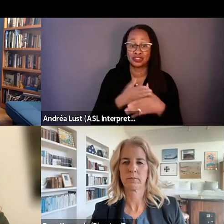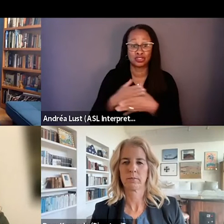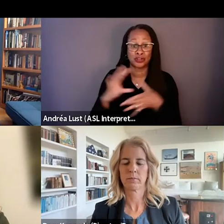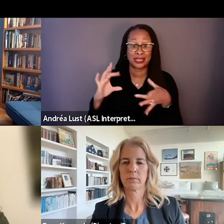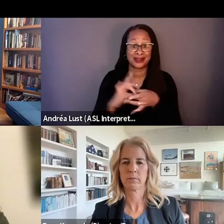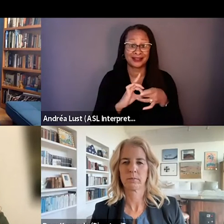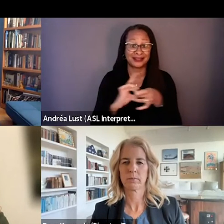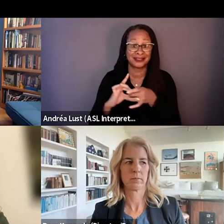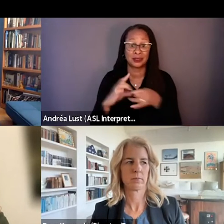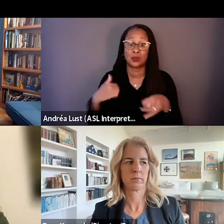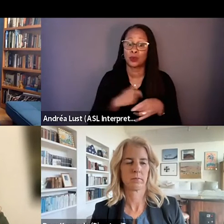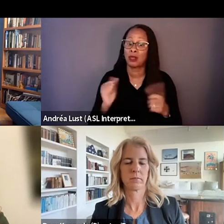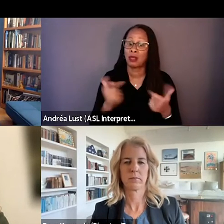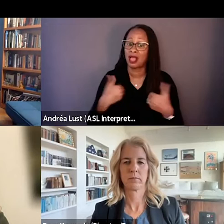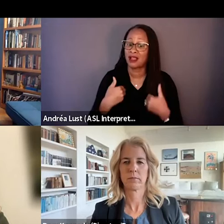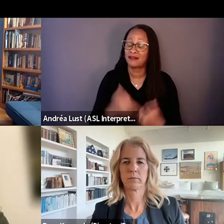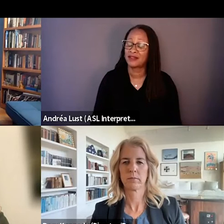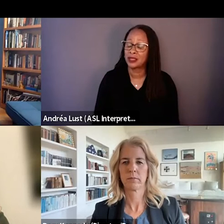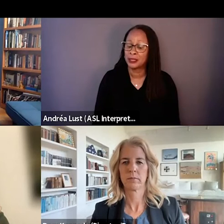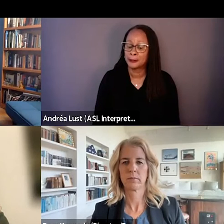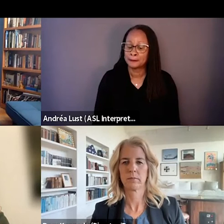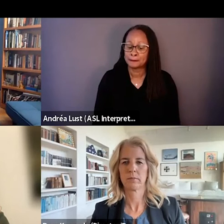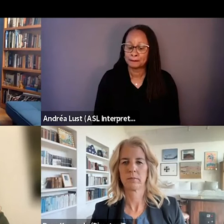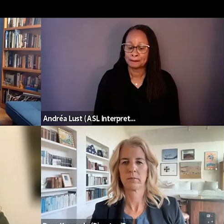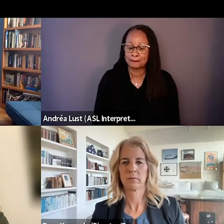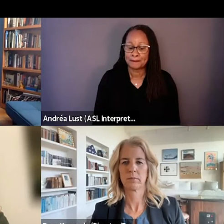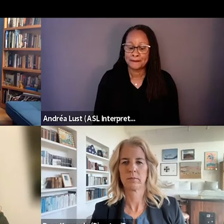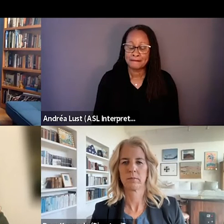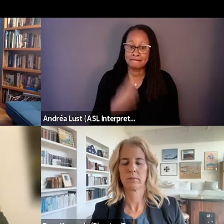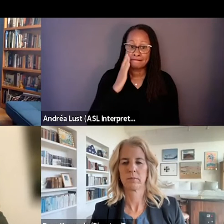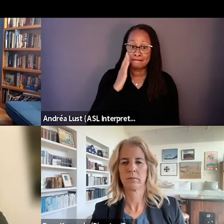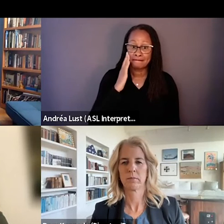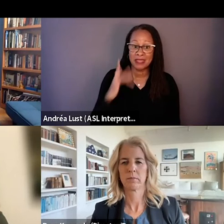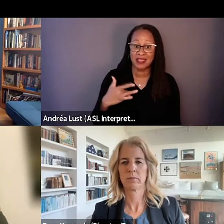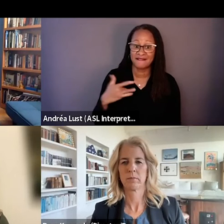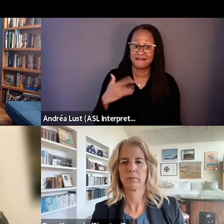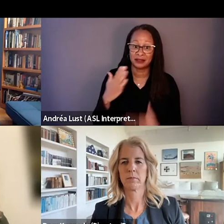we all have that is, you know, feel somehow